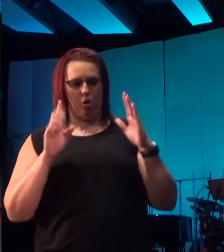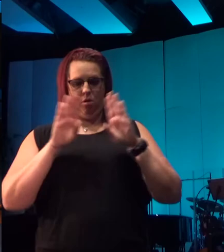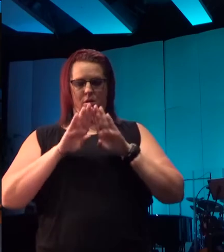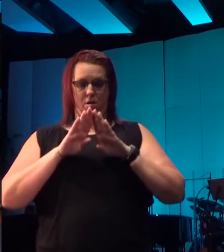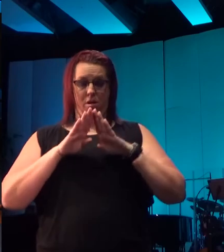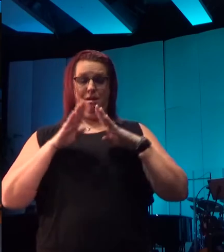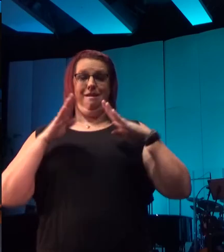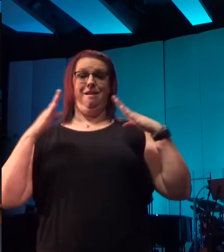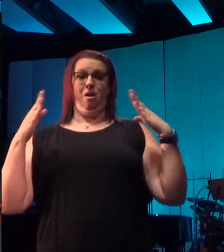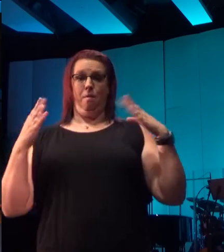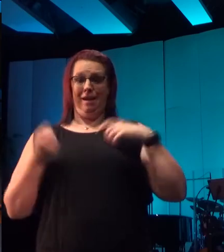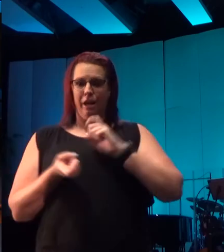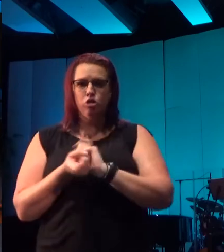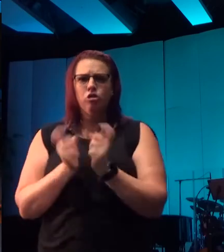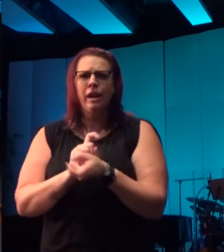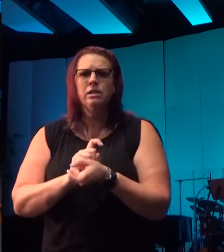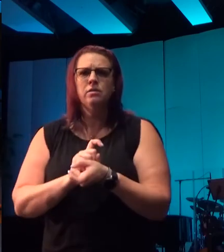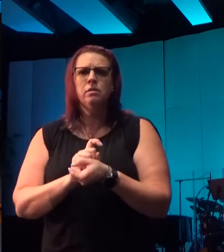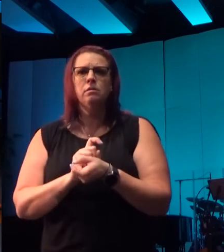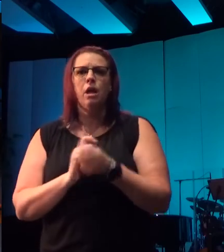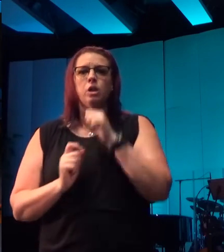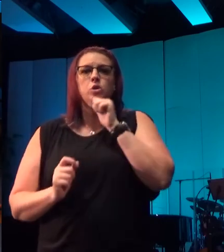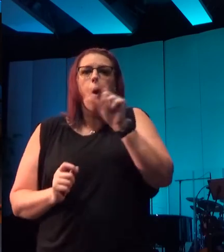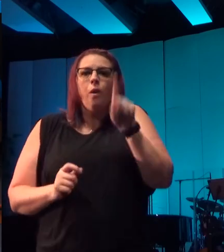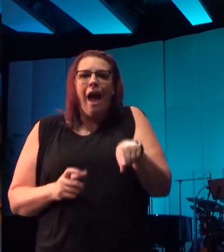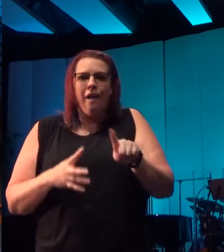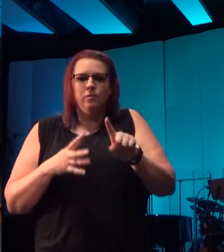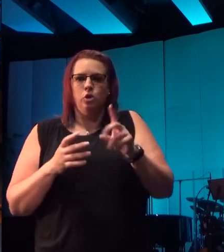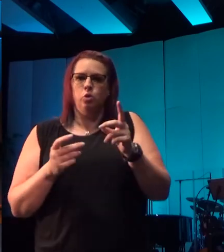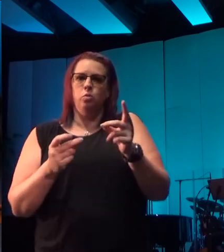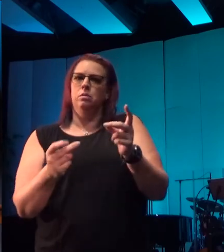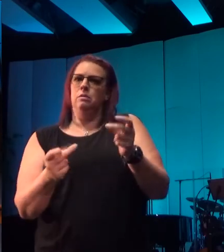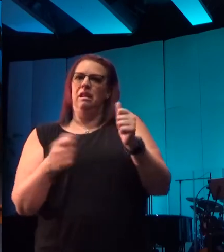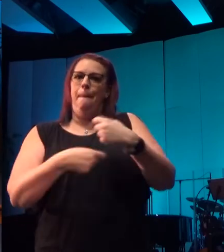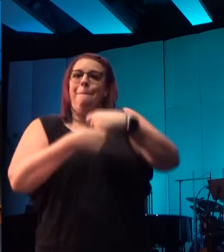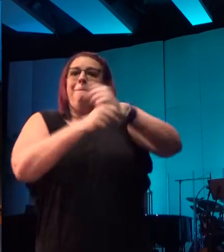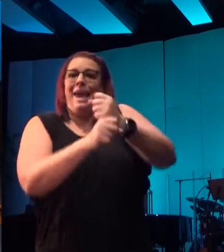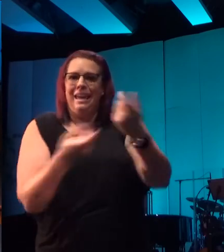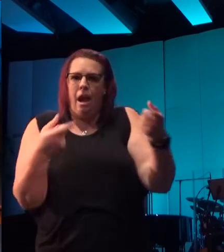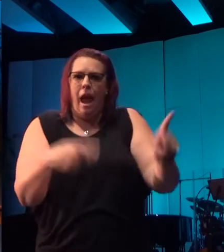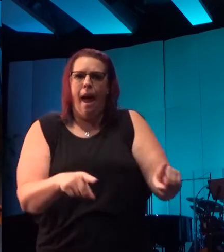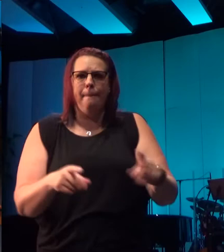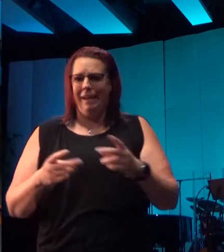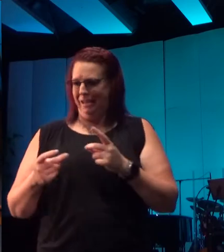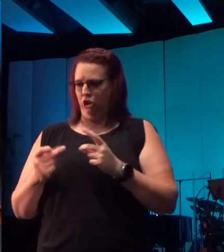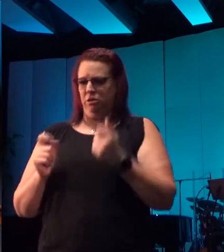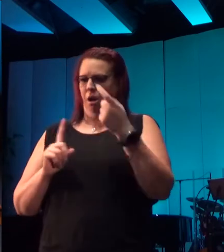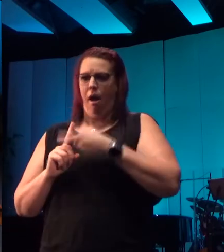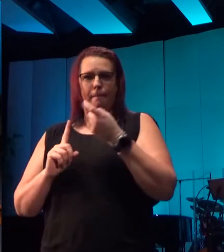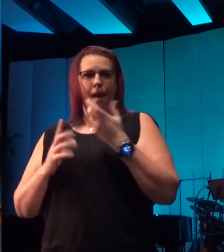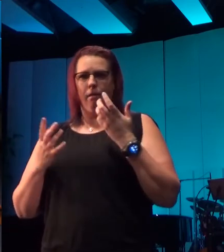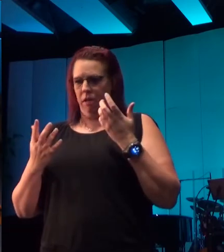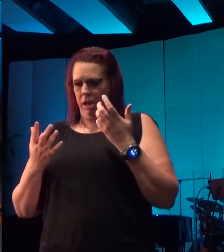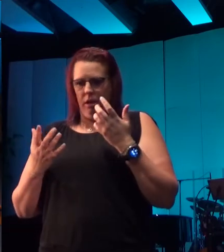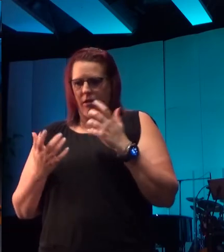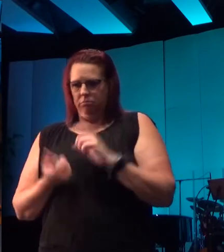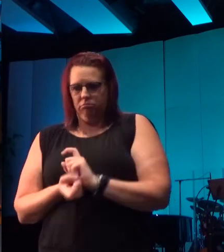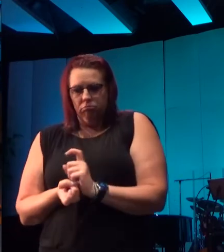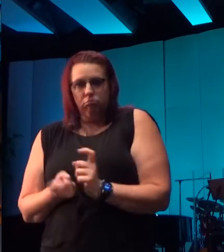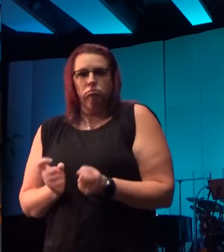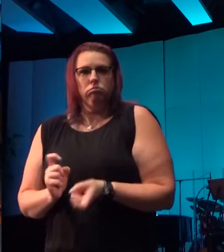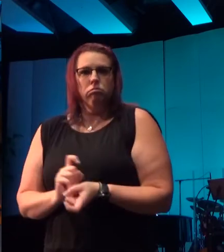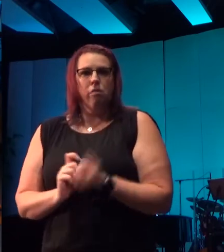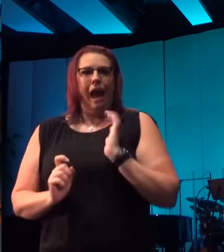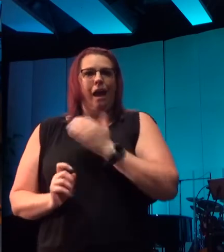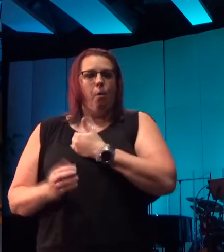We don't even have to make it happen. It begins to happen at the level of our thought, our emotions, throughout our body, through the body of our experience, because